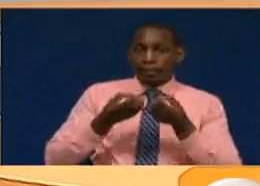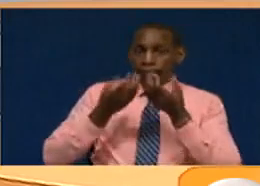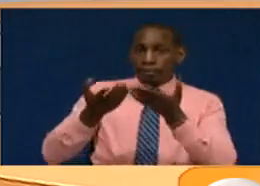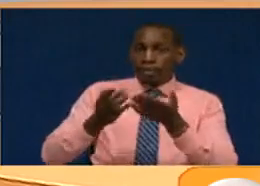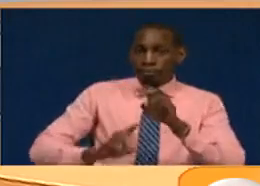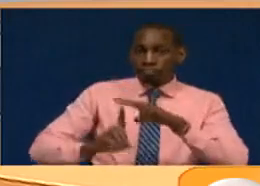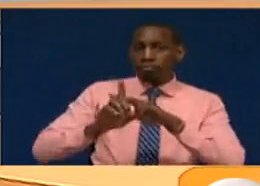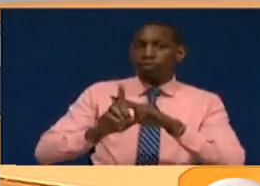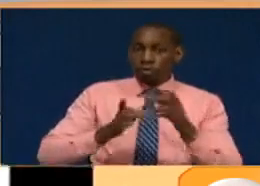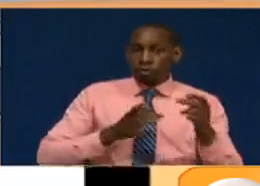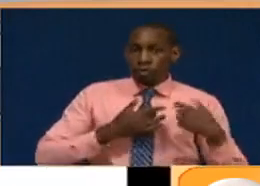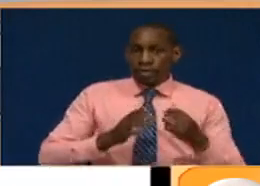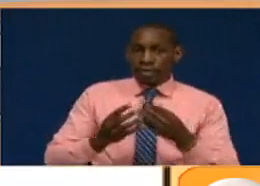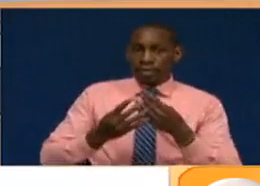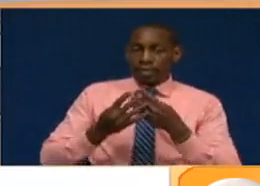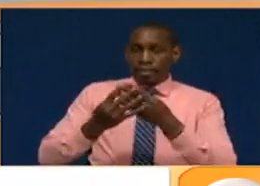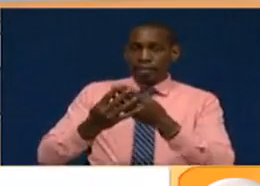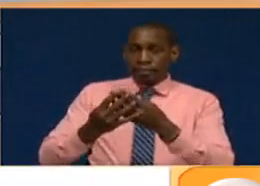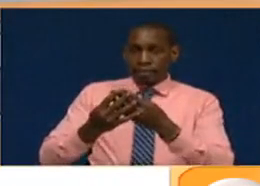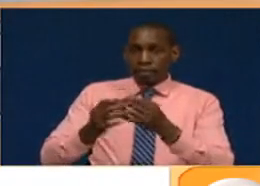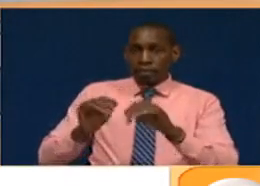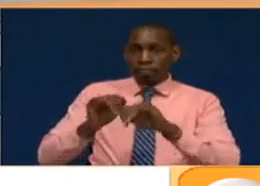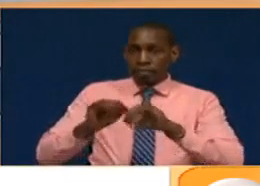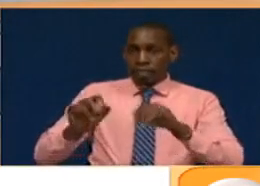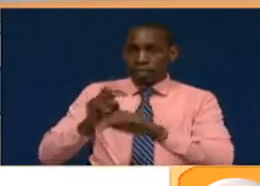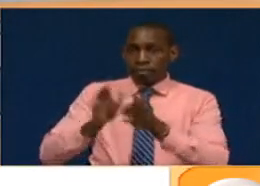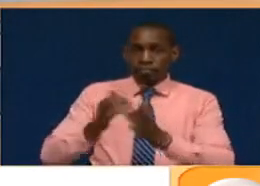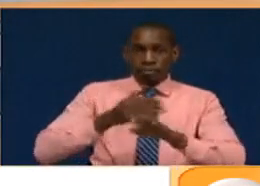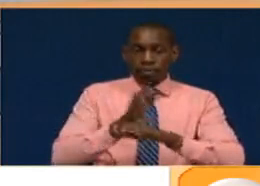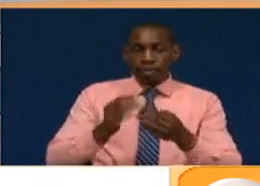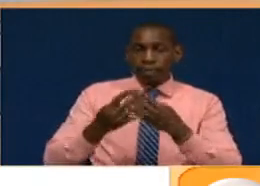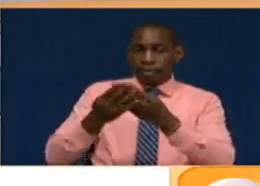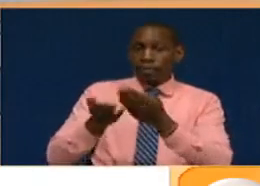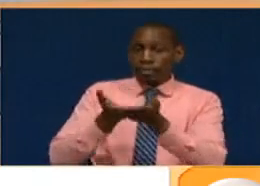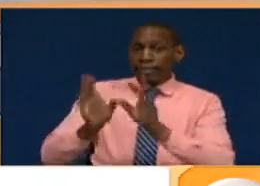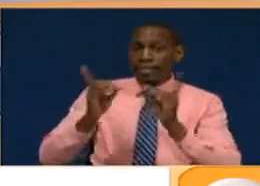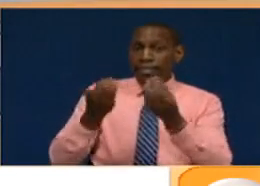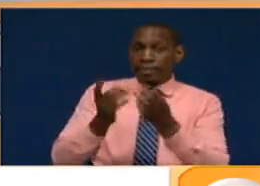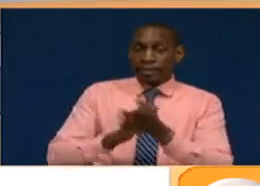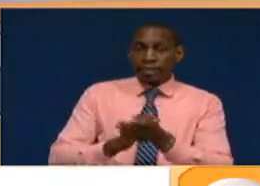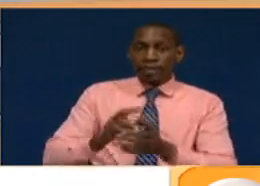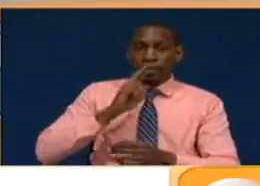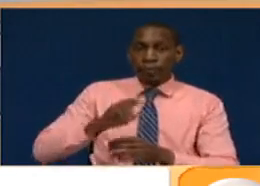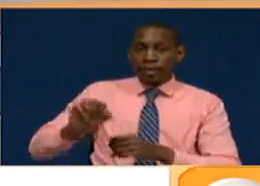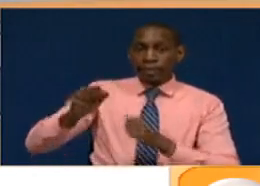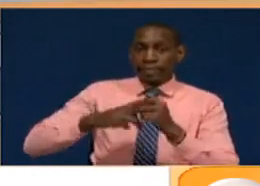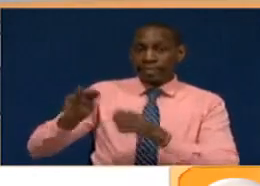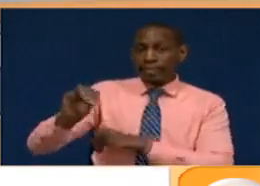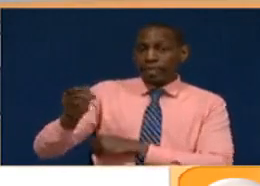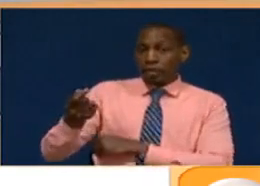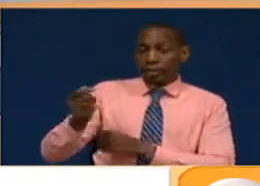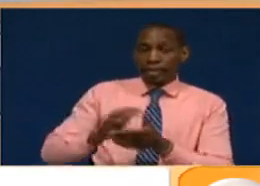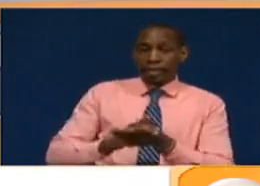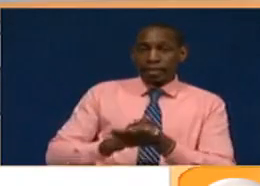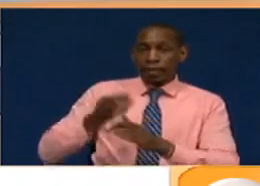Details have emerged of how a prison cleaning supervisor swindled the Correctional Services Department of 257 million shillings